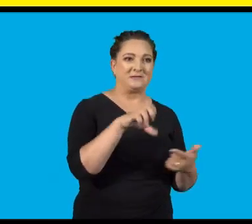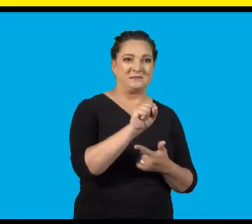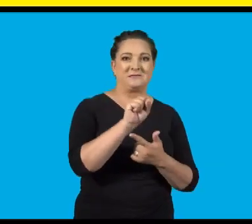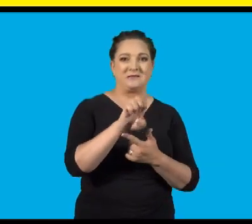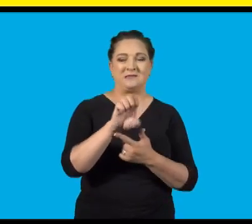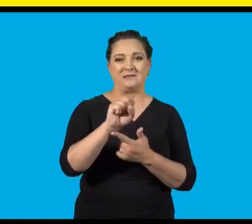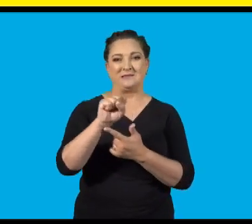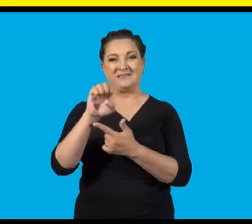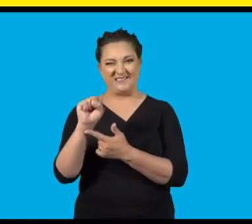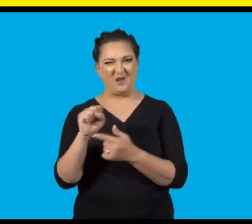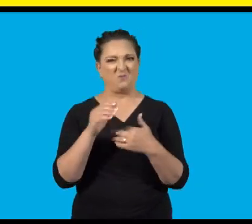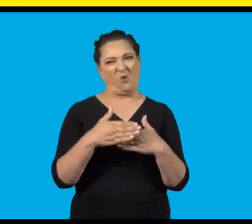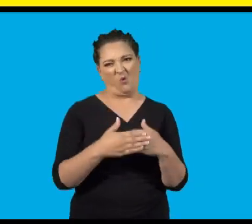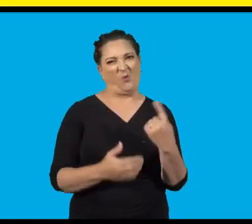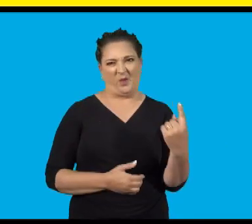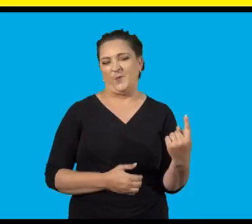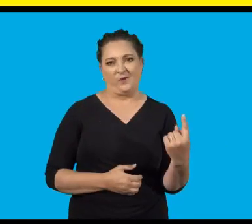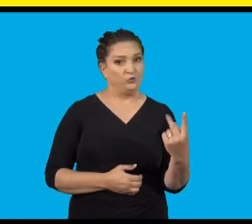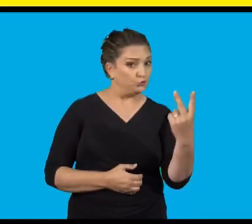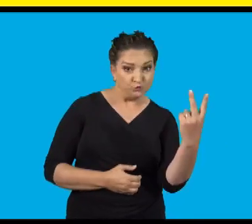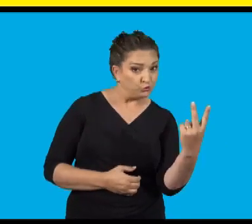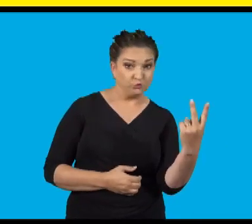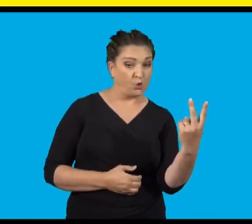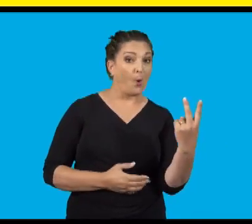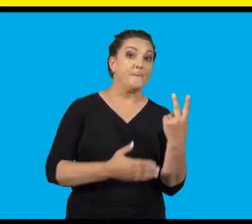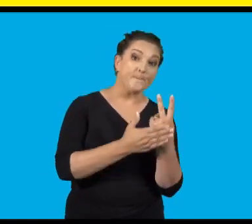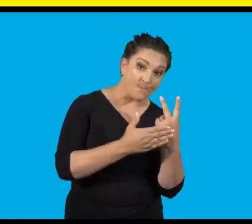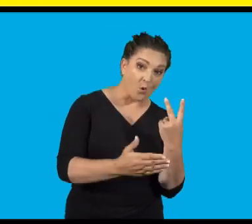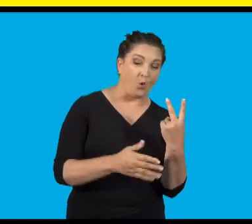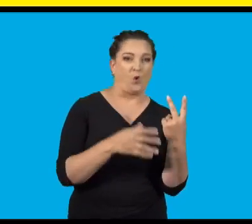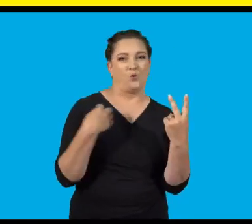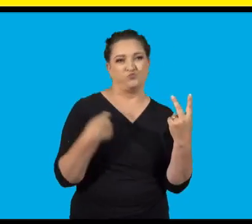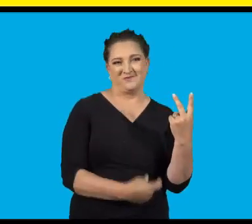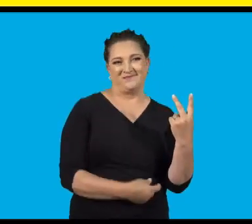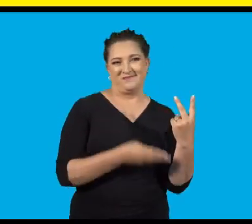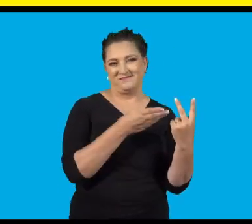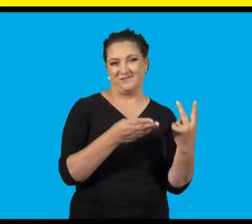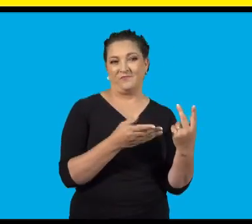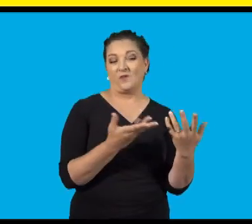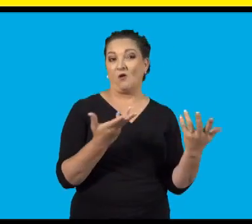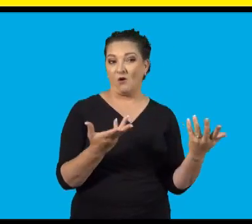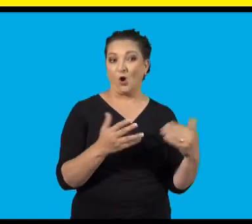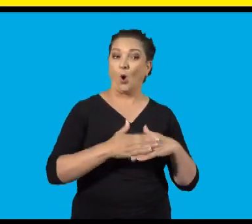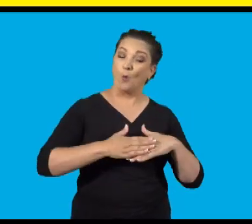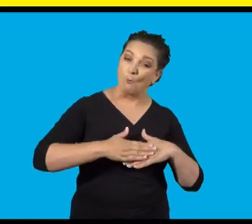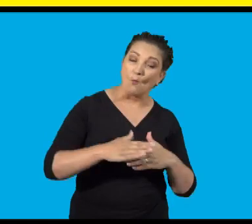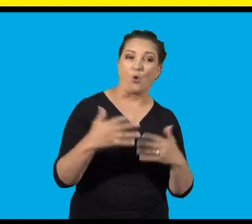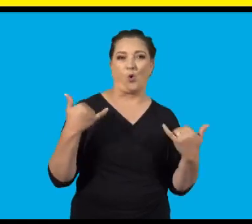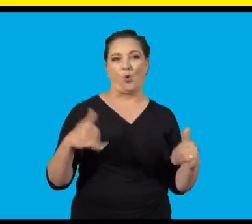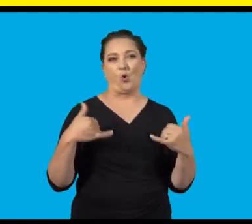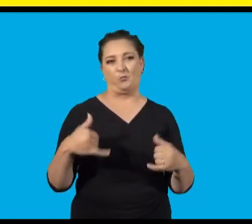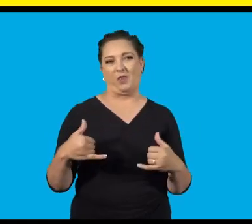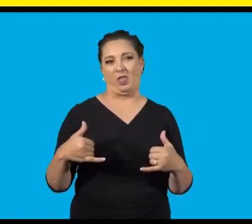So already you can see there's more than just 2. So some princesses are